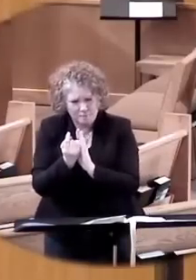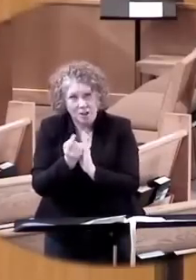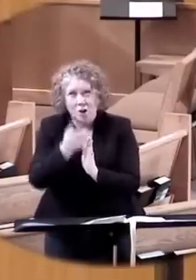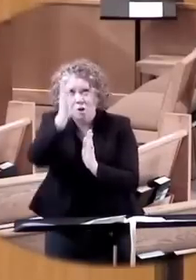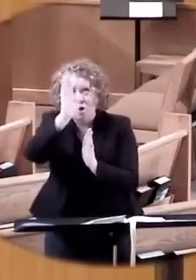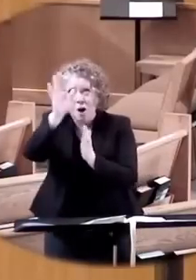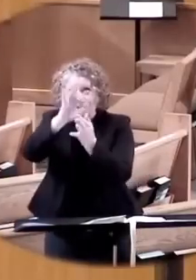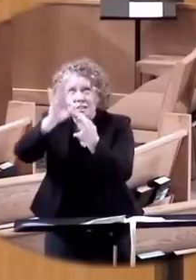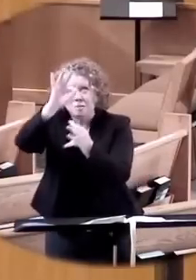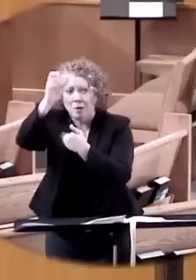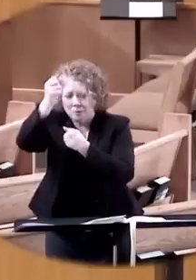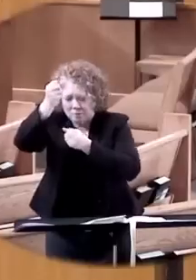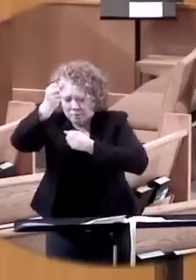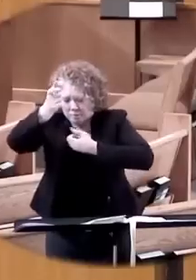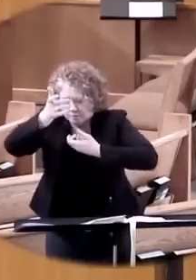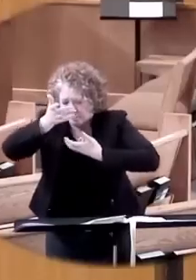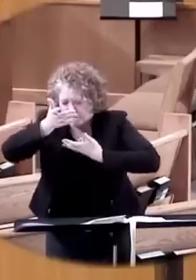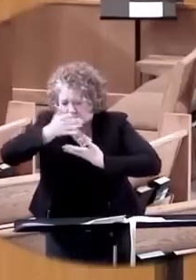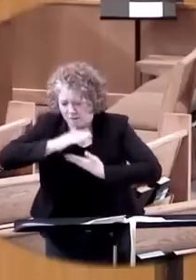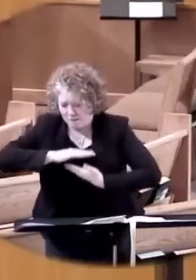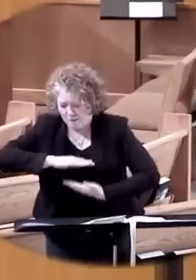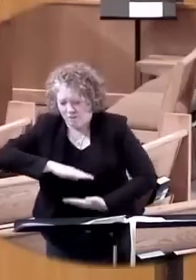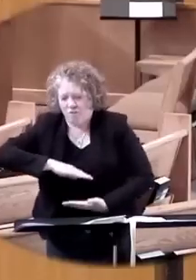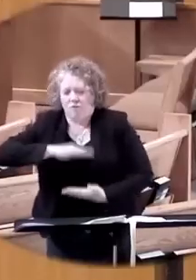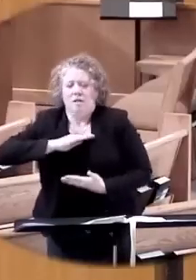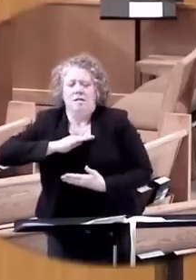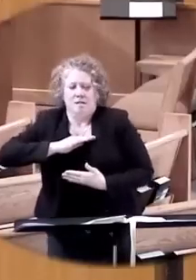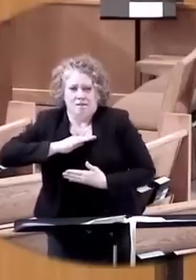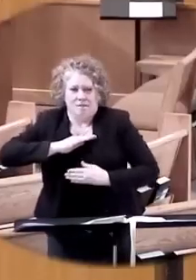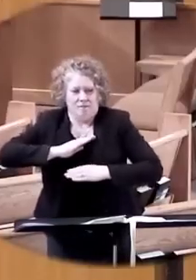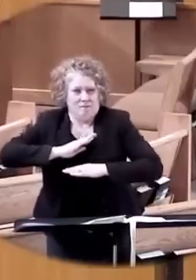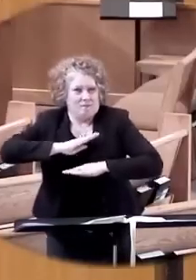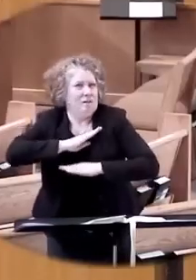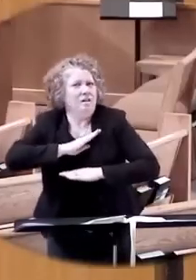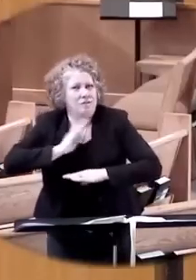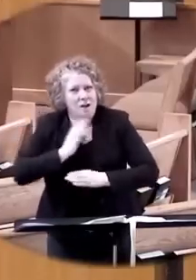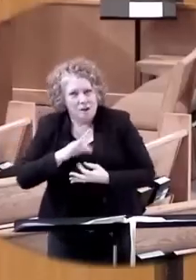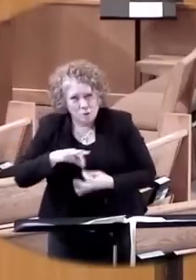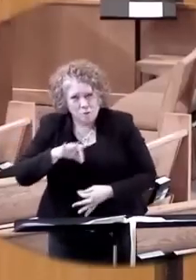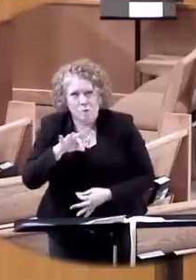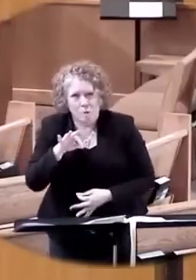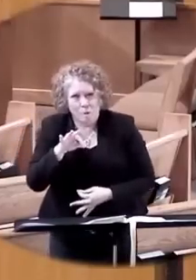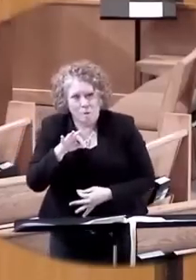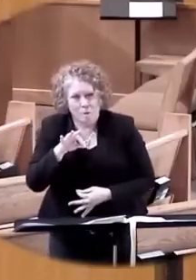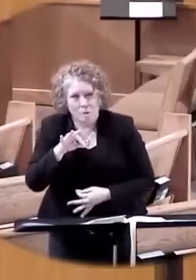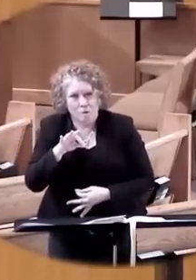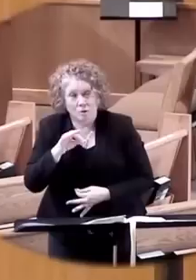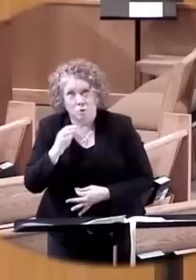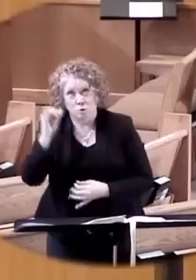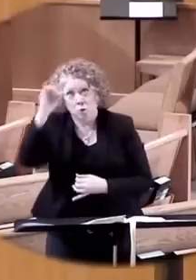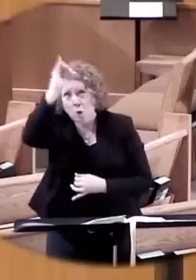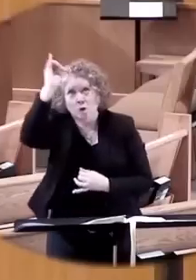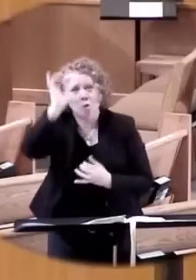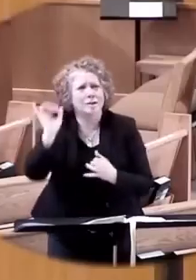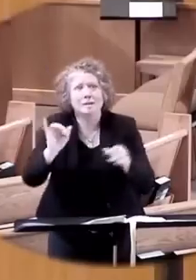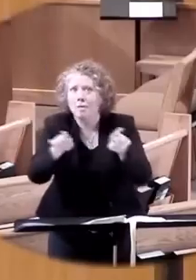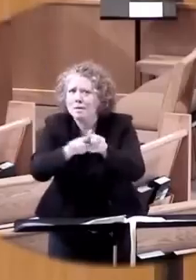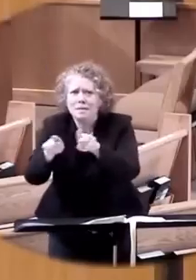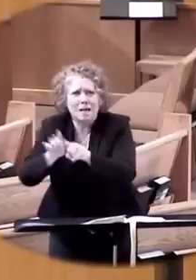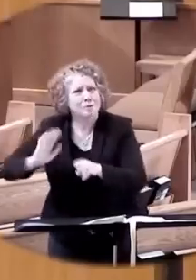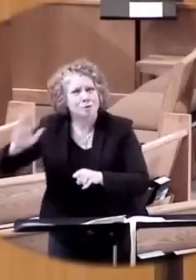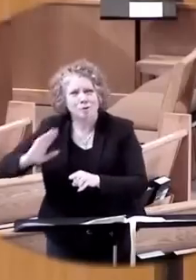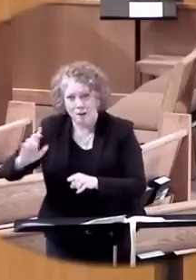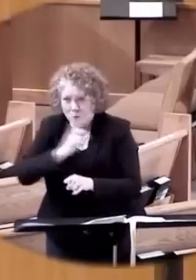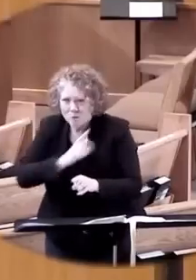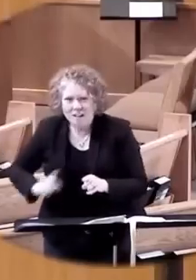souls, to anoint us as he anointed David as a king, to anoint us with gifts of the